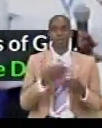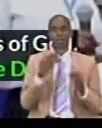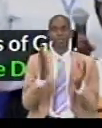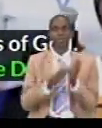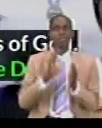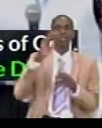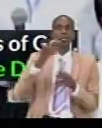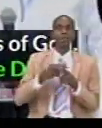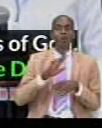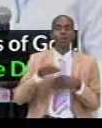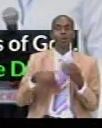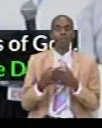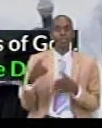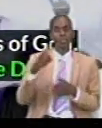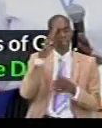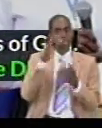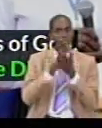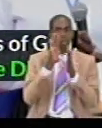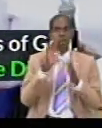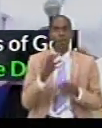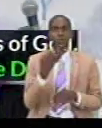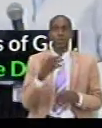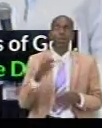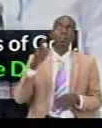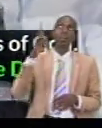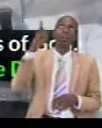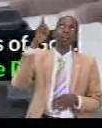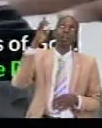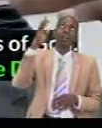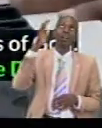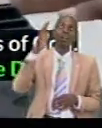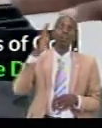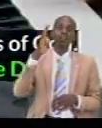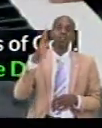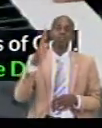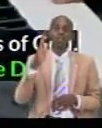his name, oh, he stands of